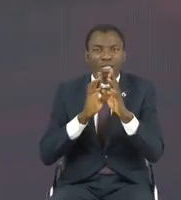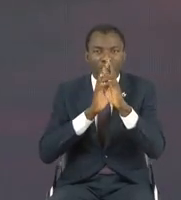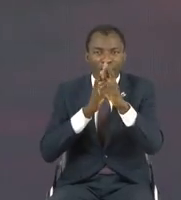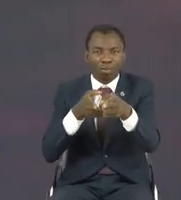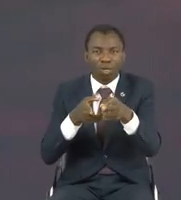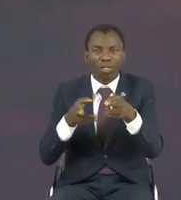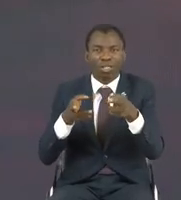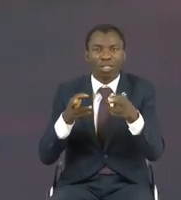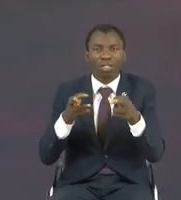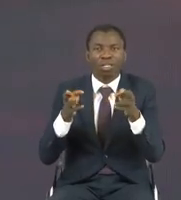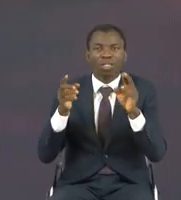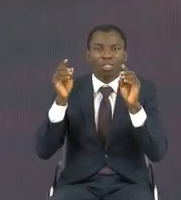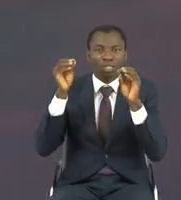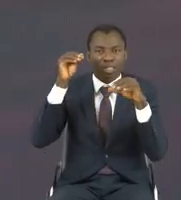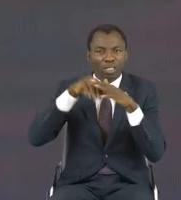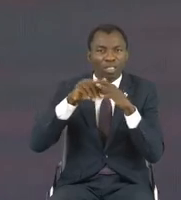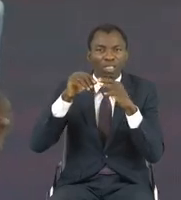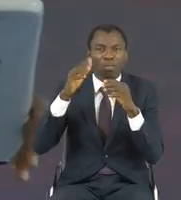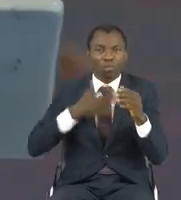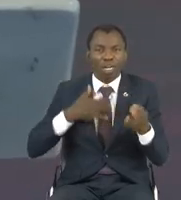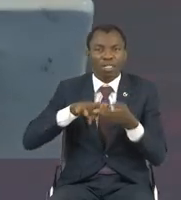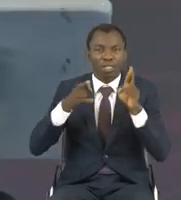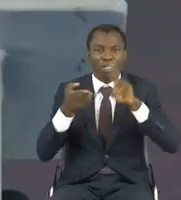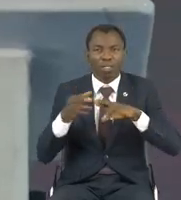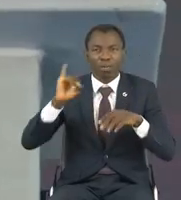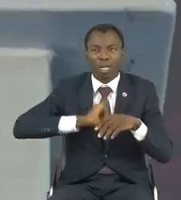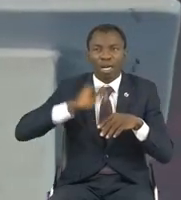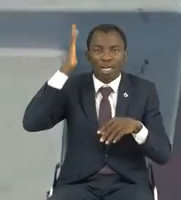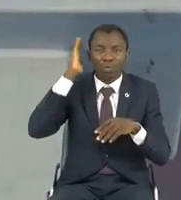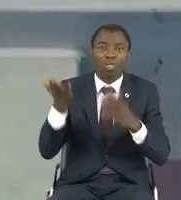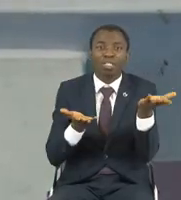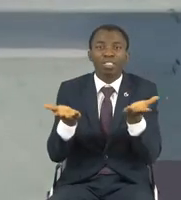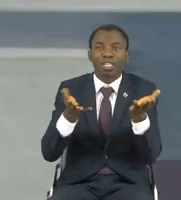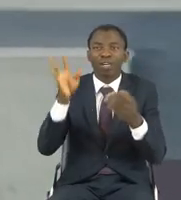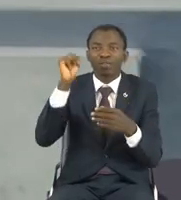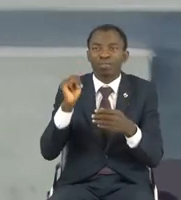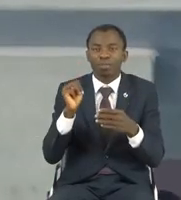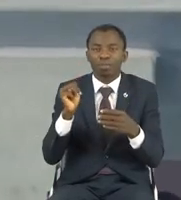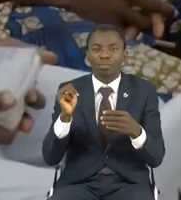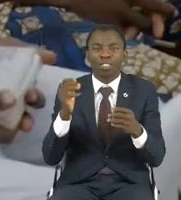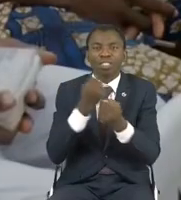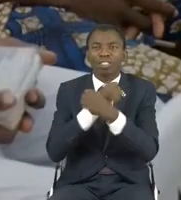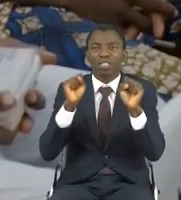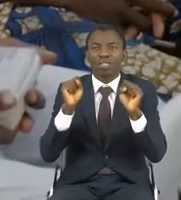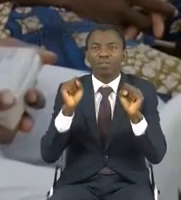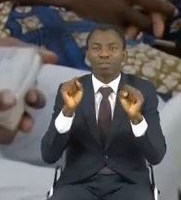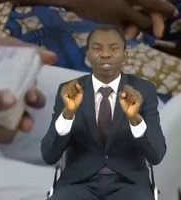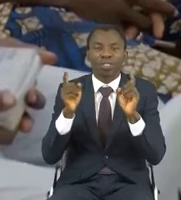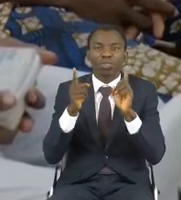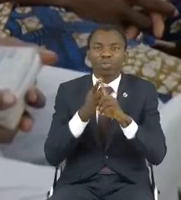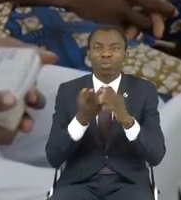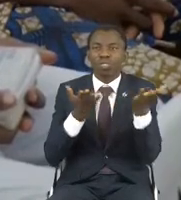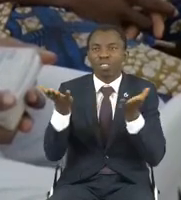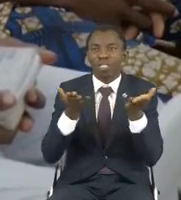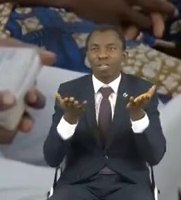my relationship, I will serve him. Saved to serve